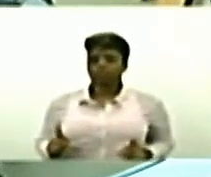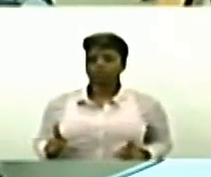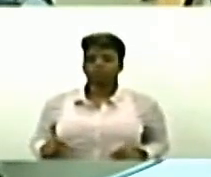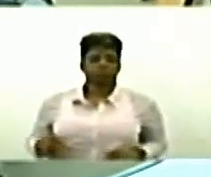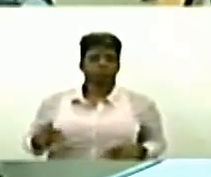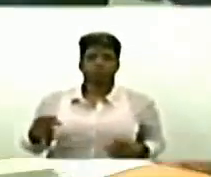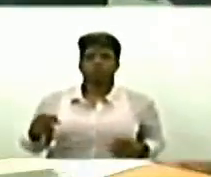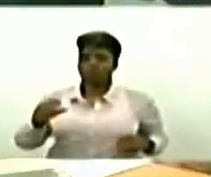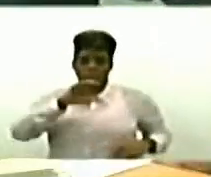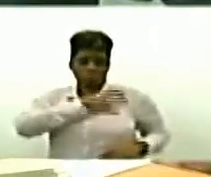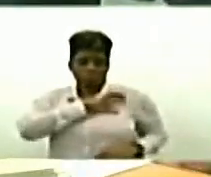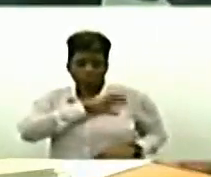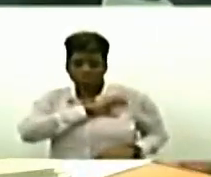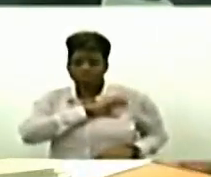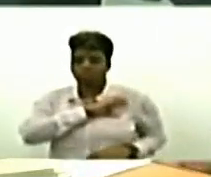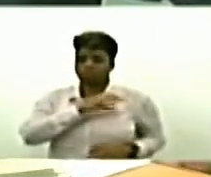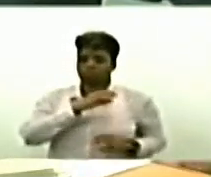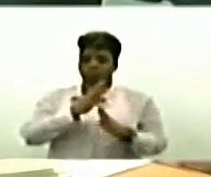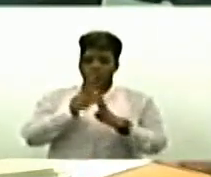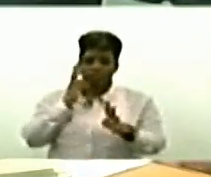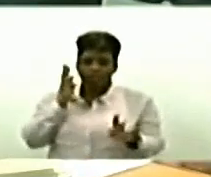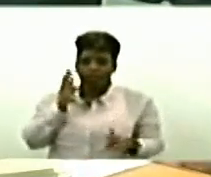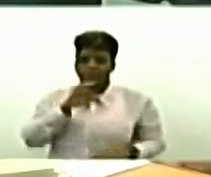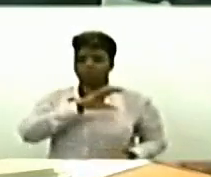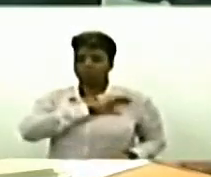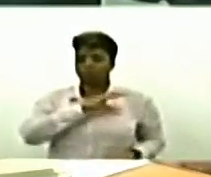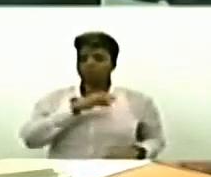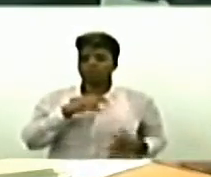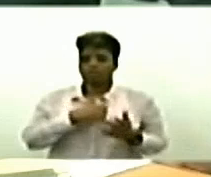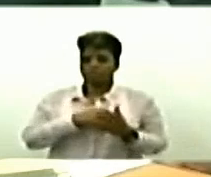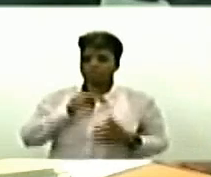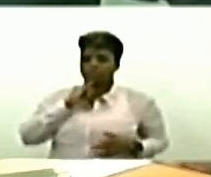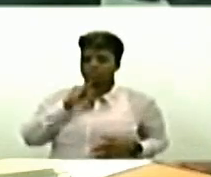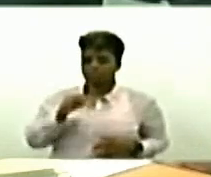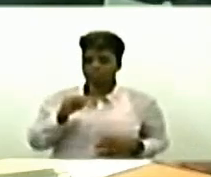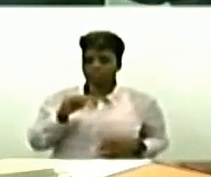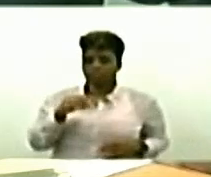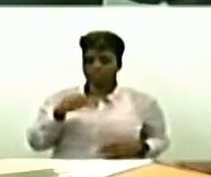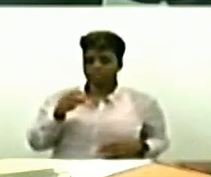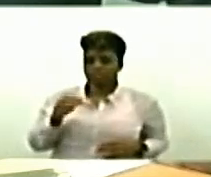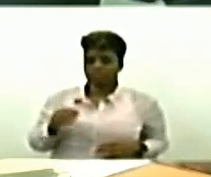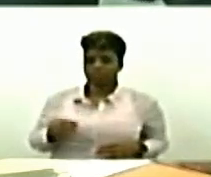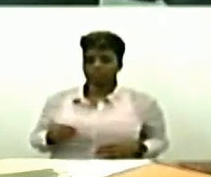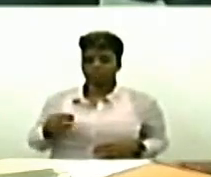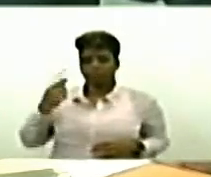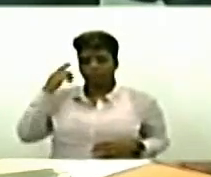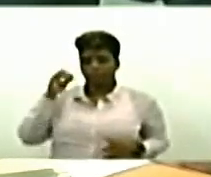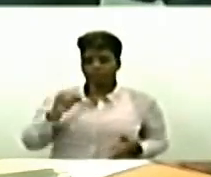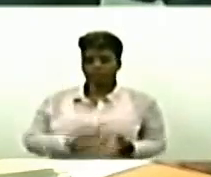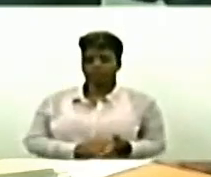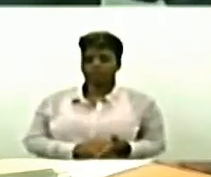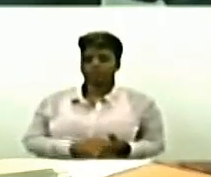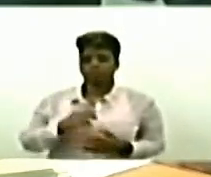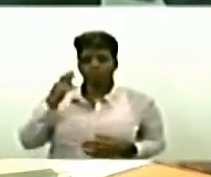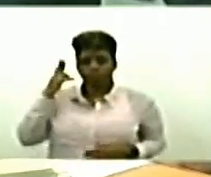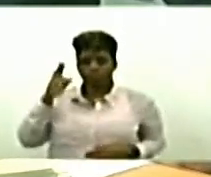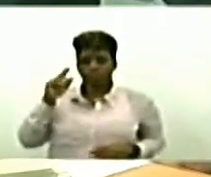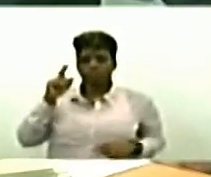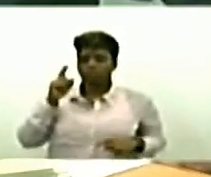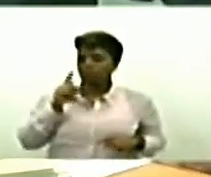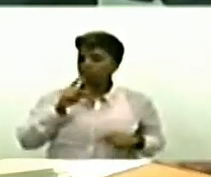a police officer, a traffic, it is enshrining, and it's for that the purpose that you